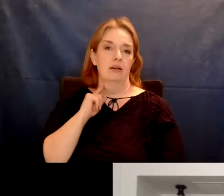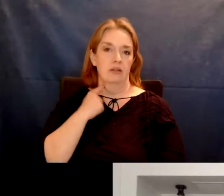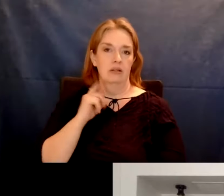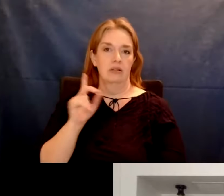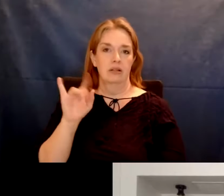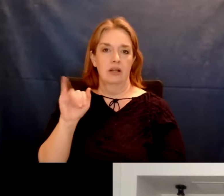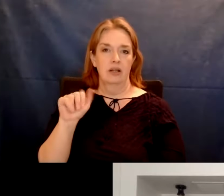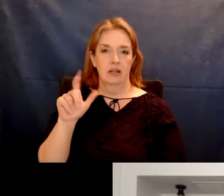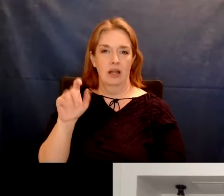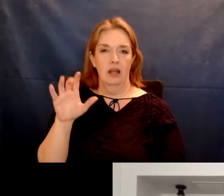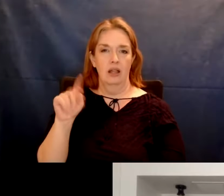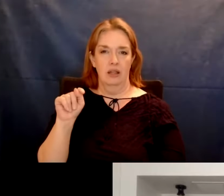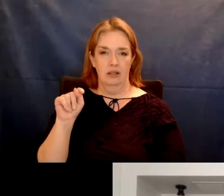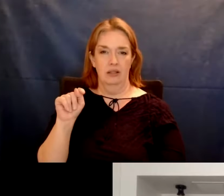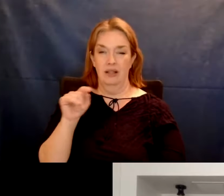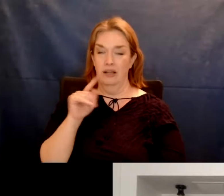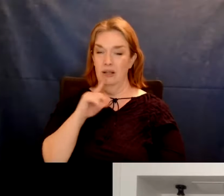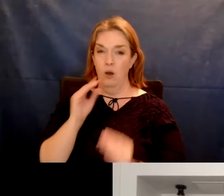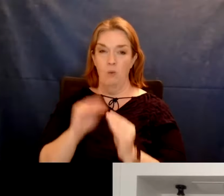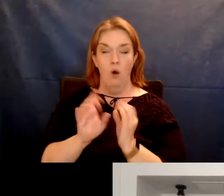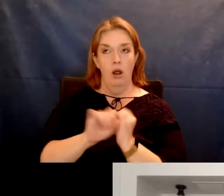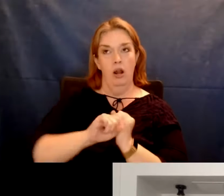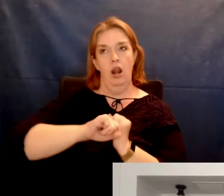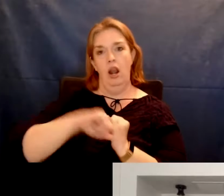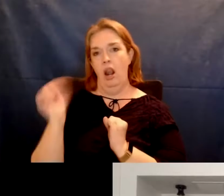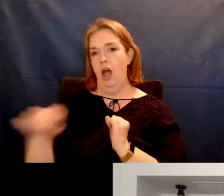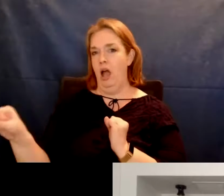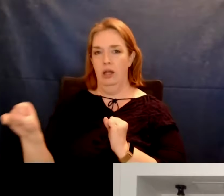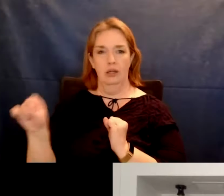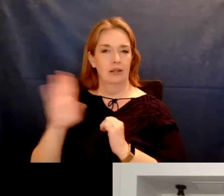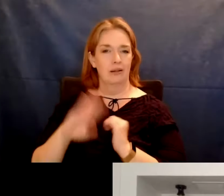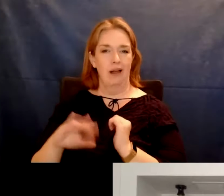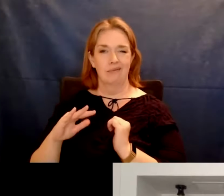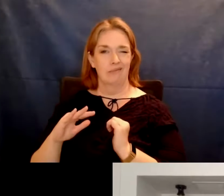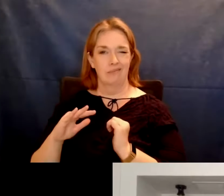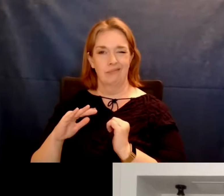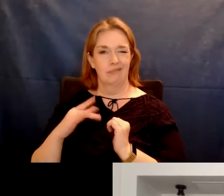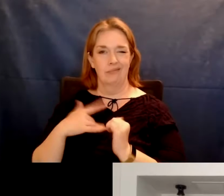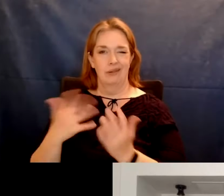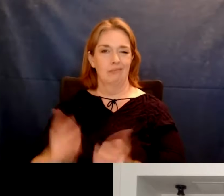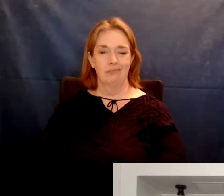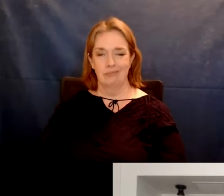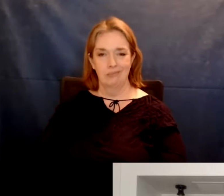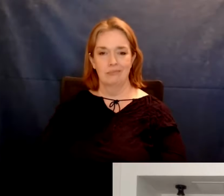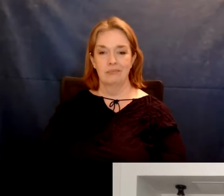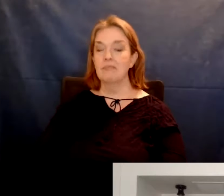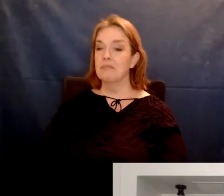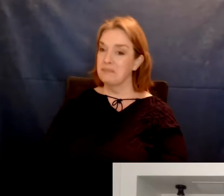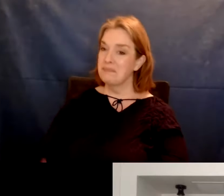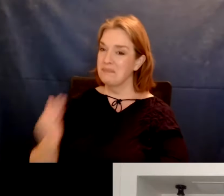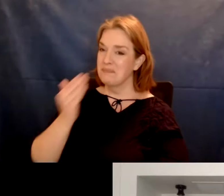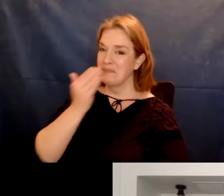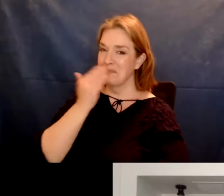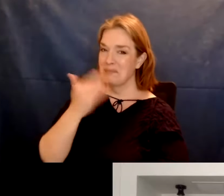it's so much fun to play with. Yeah. Thank you. We've got a comment